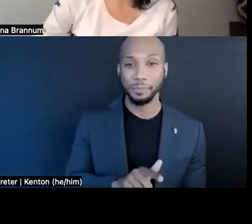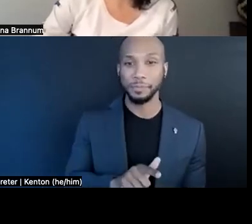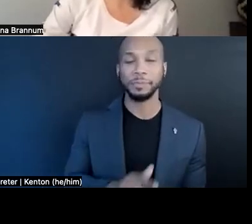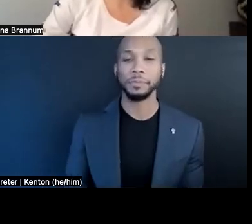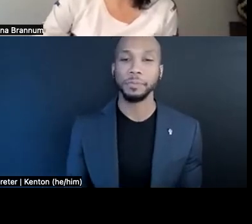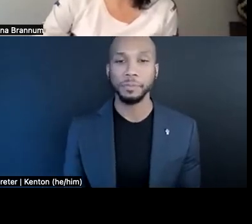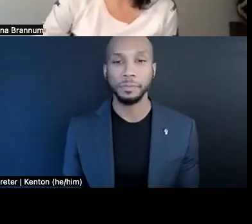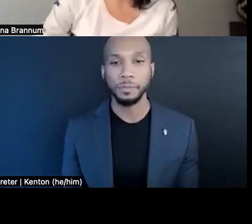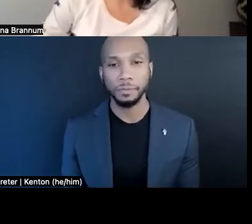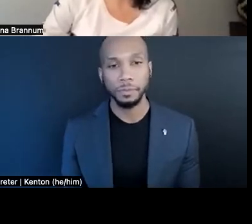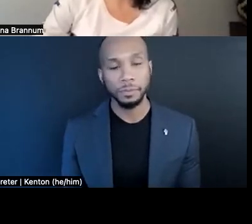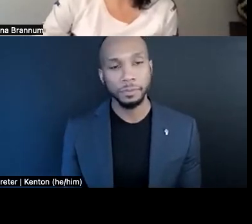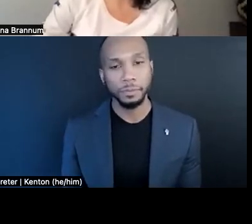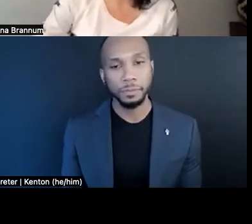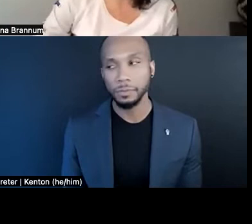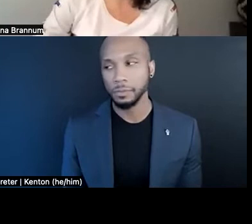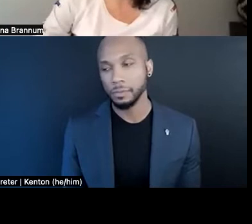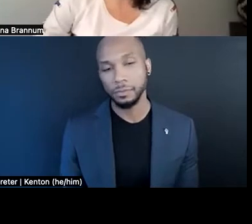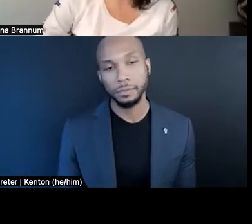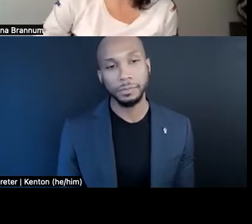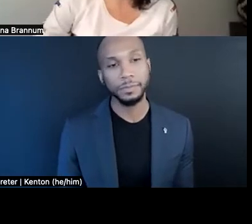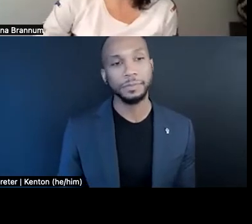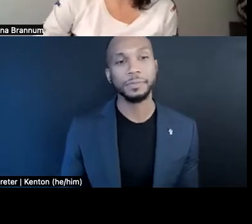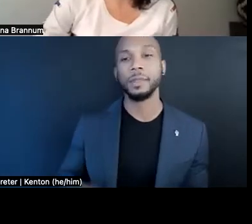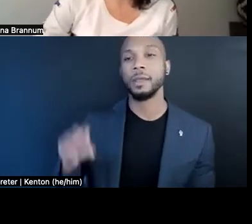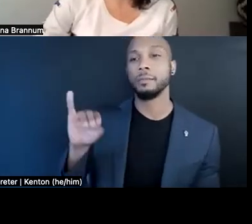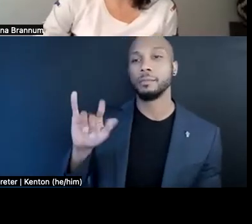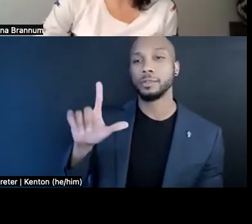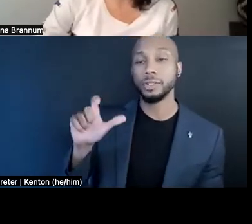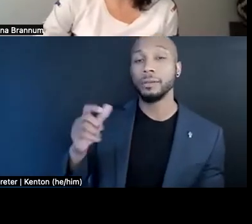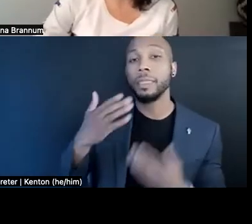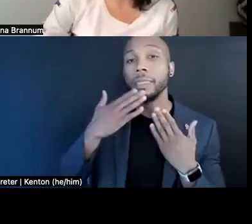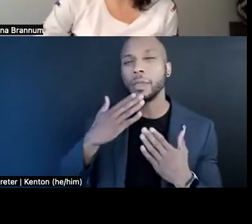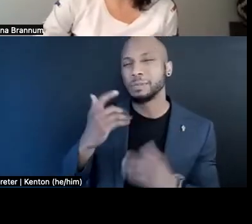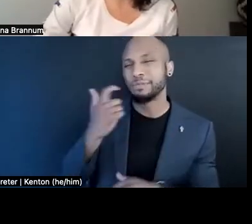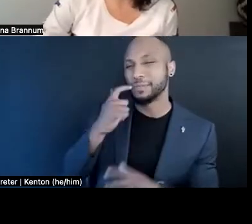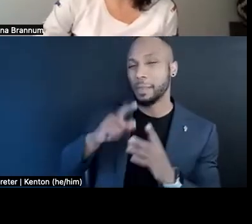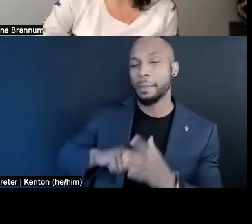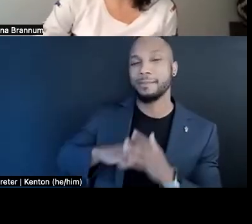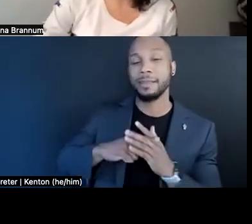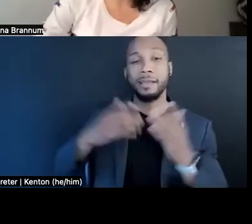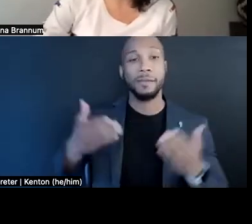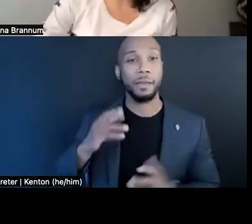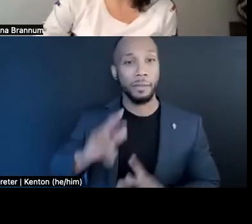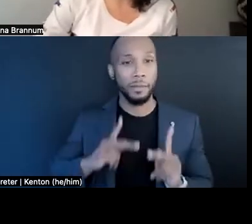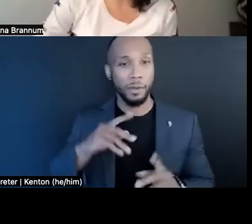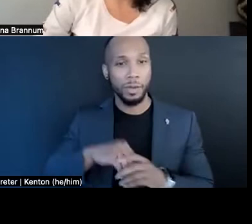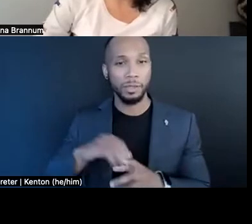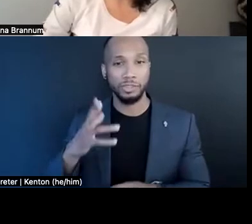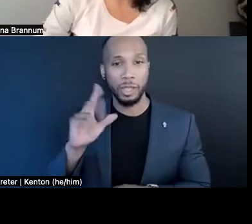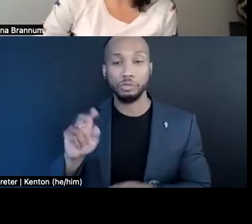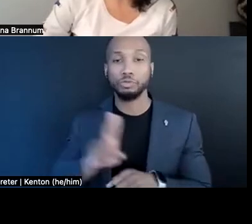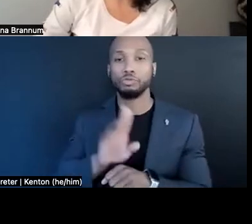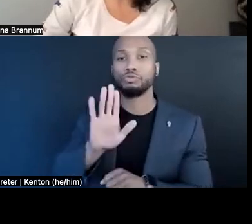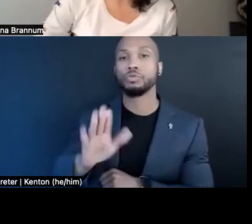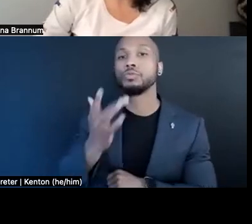now. We can move forward. Thank you. This is just the beginning, and I invite people in the chat to use their preferred language,